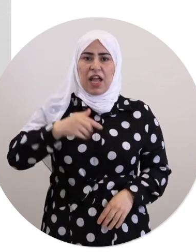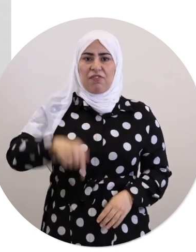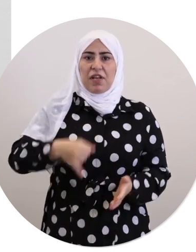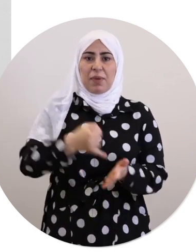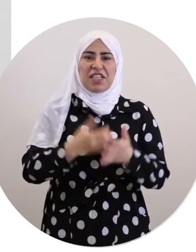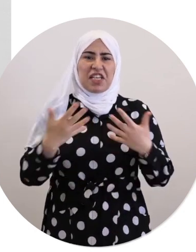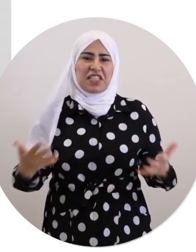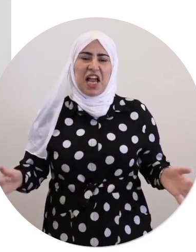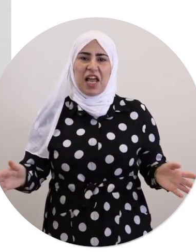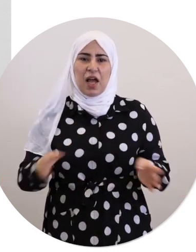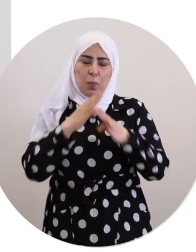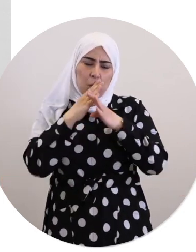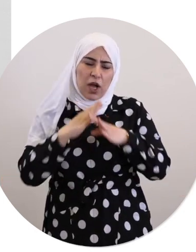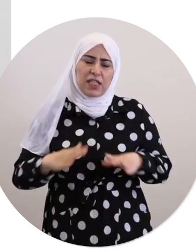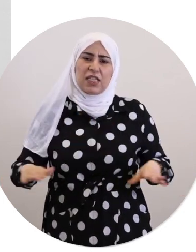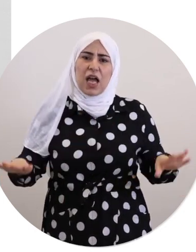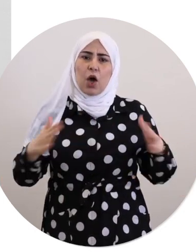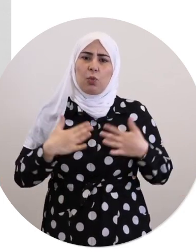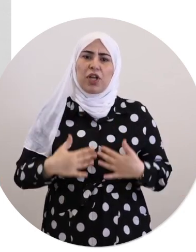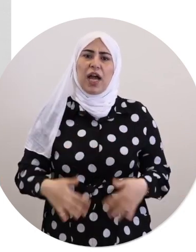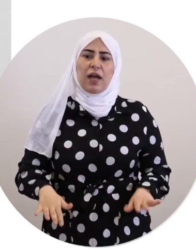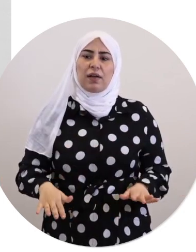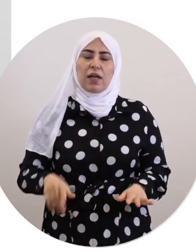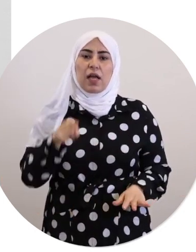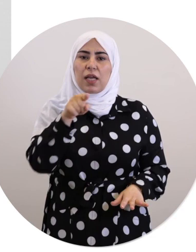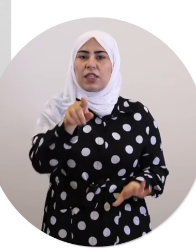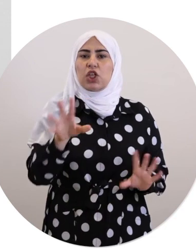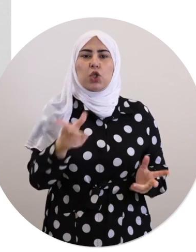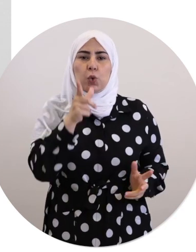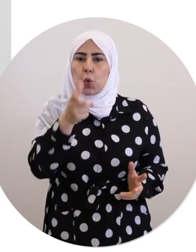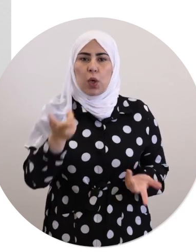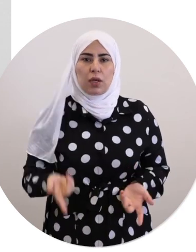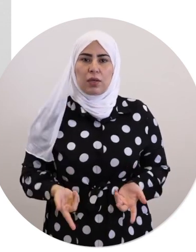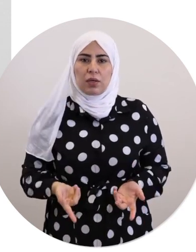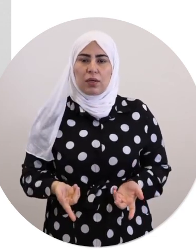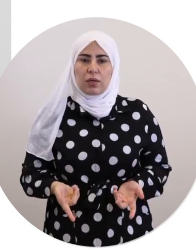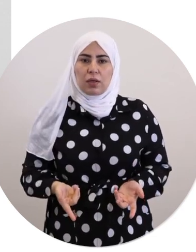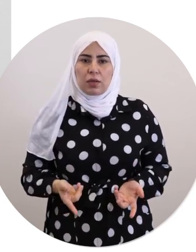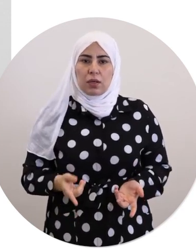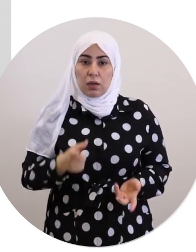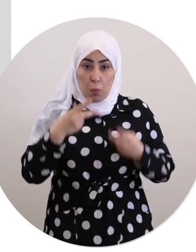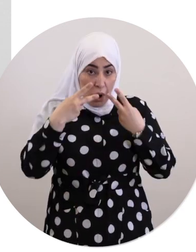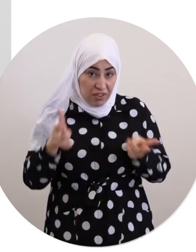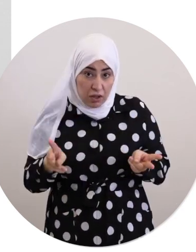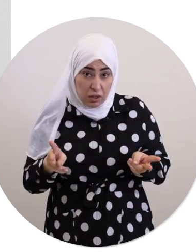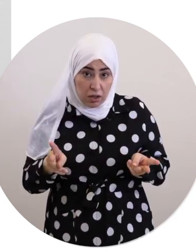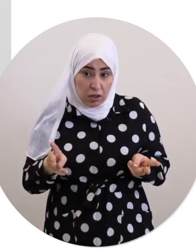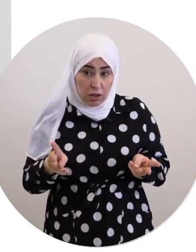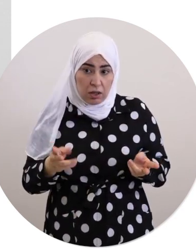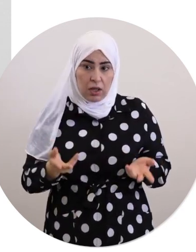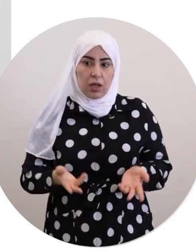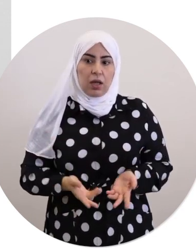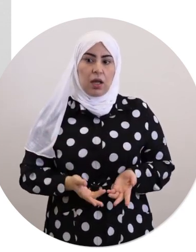city will be easier and more comfortable. So someone is telling you this opinion. You're going to answer by stating what you think. You can